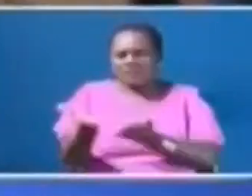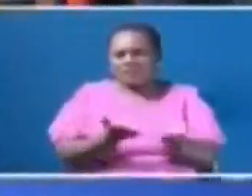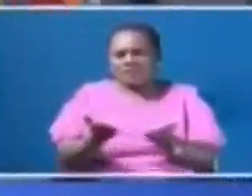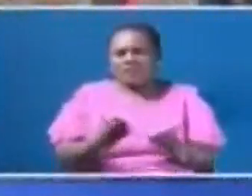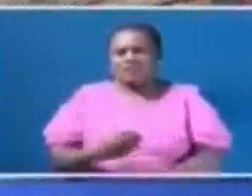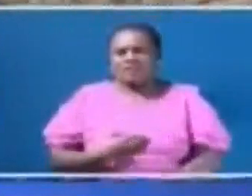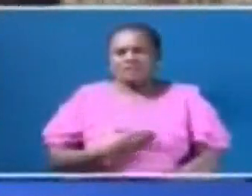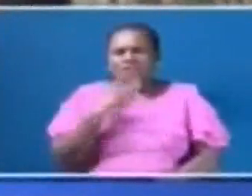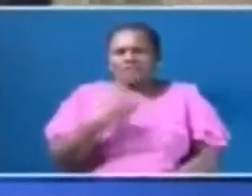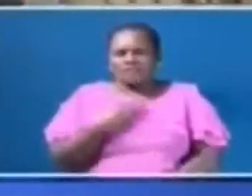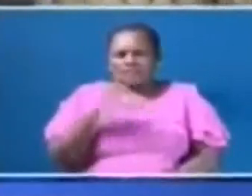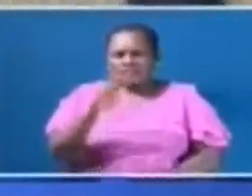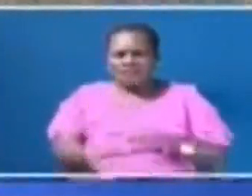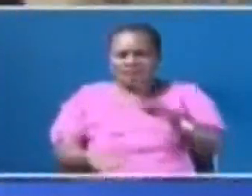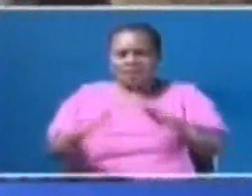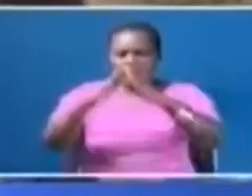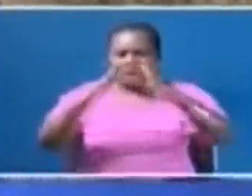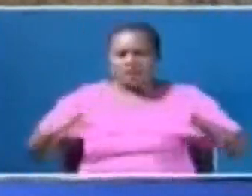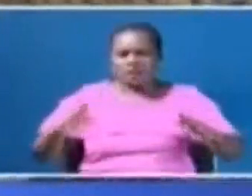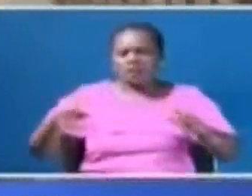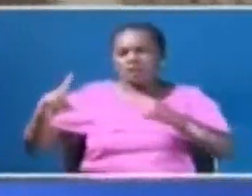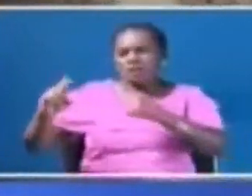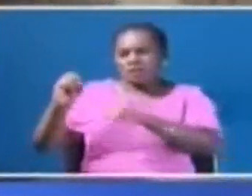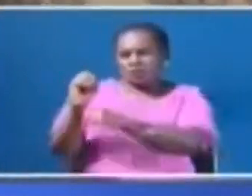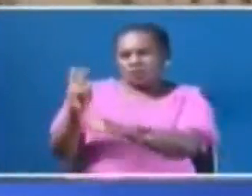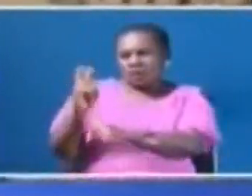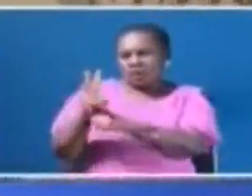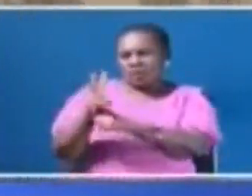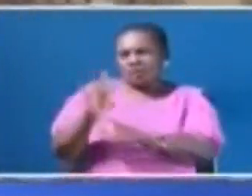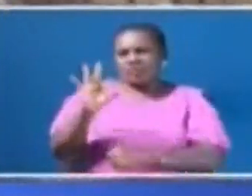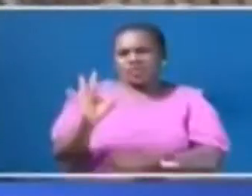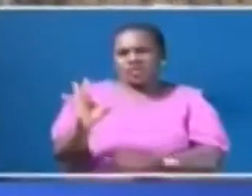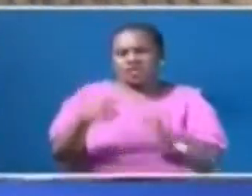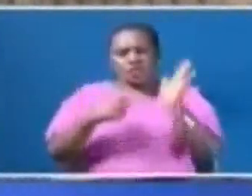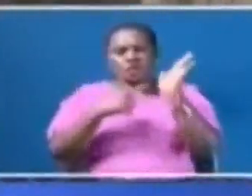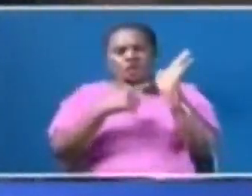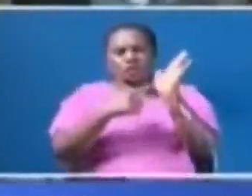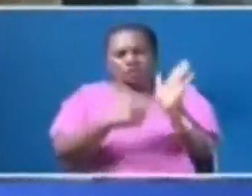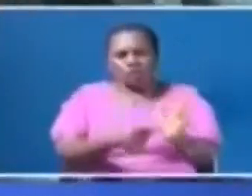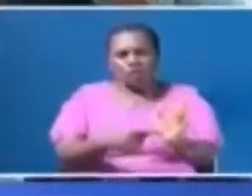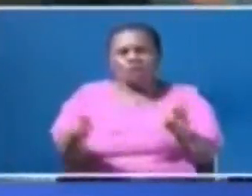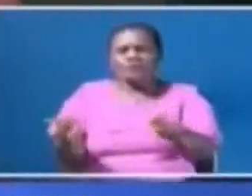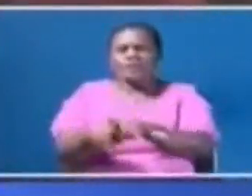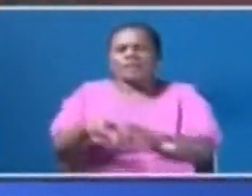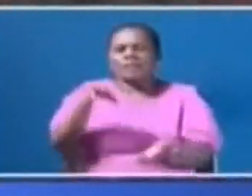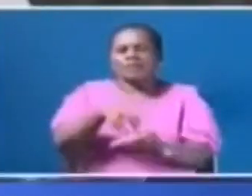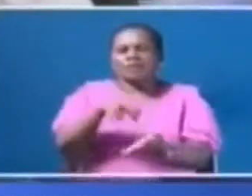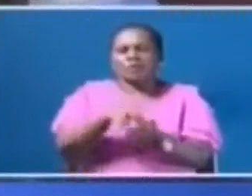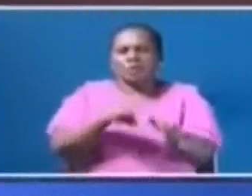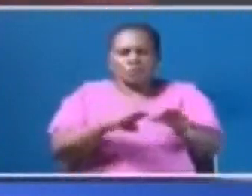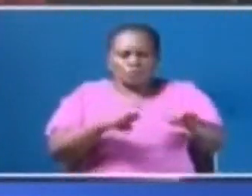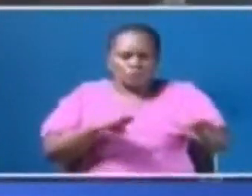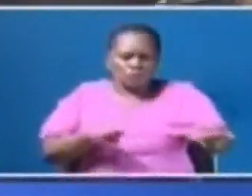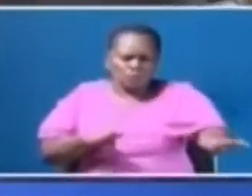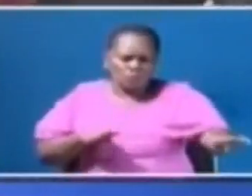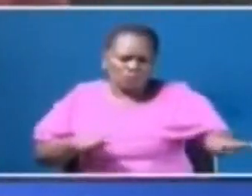by KTN News at Nyayo House between 12 noon and 3 p.m. will paint an almost similar picture of crowds